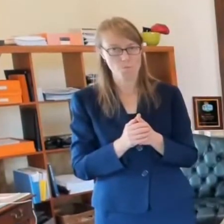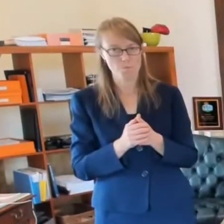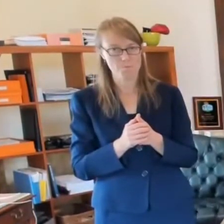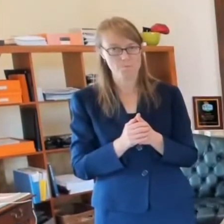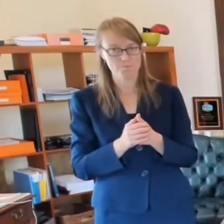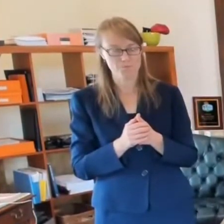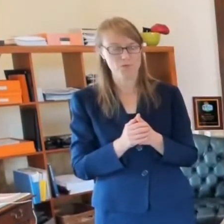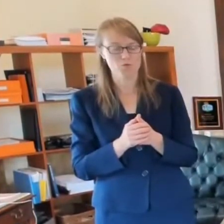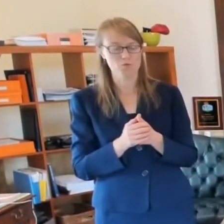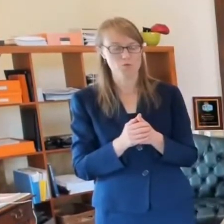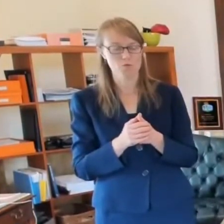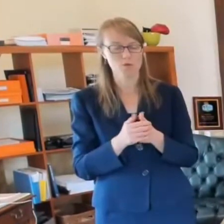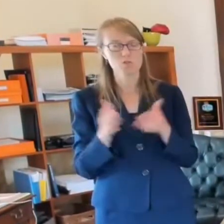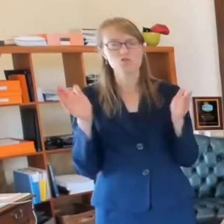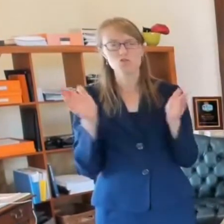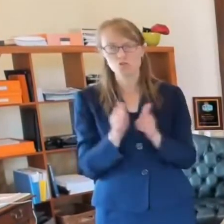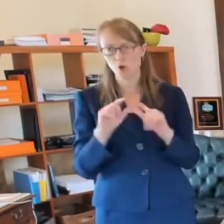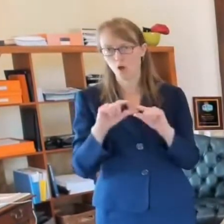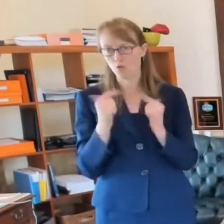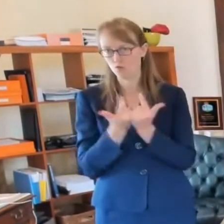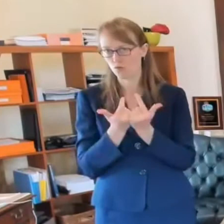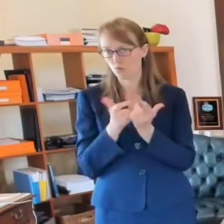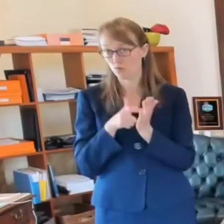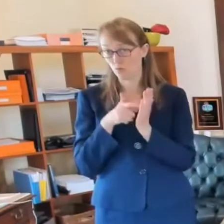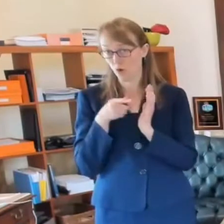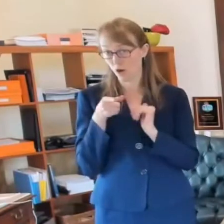Some schools are offering either